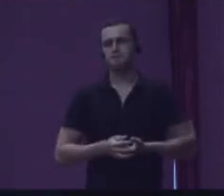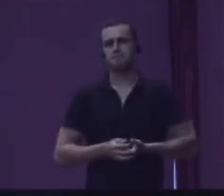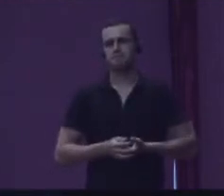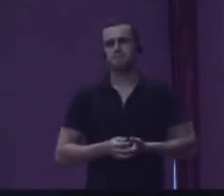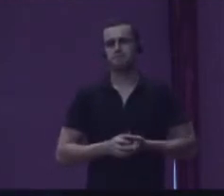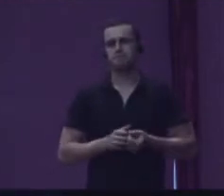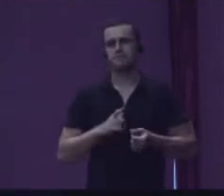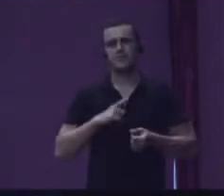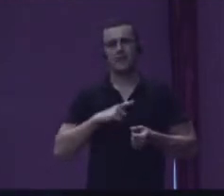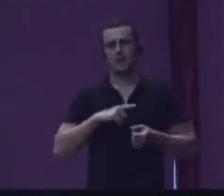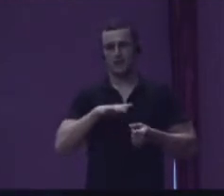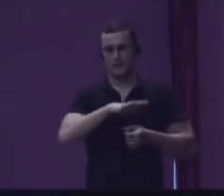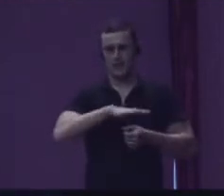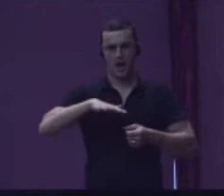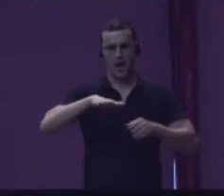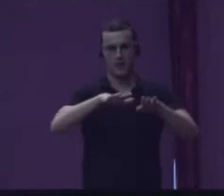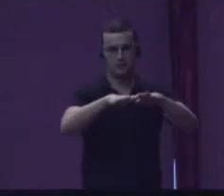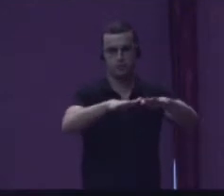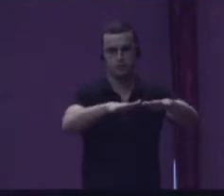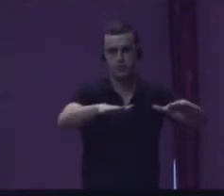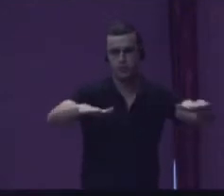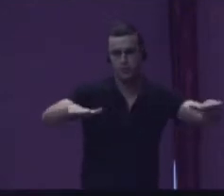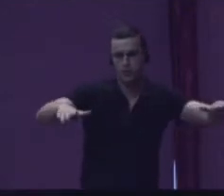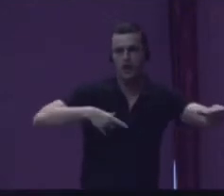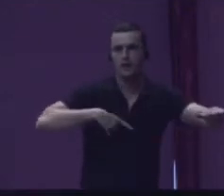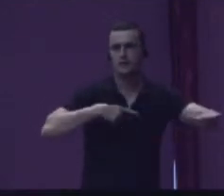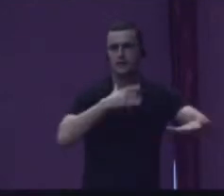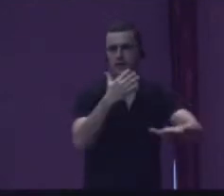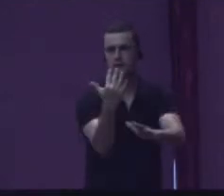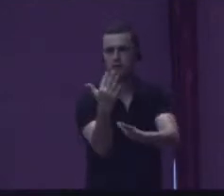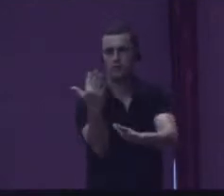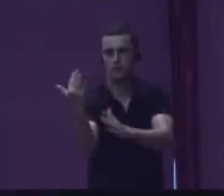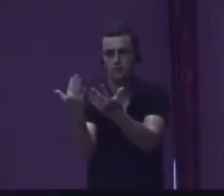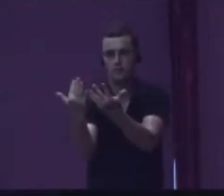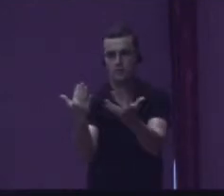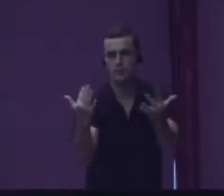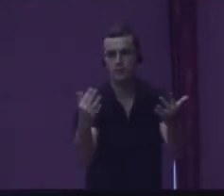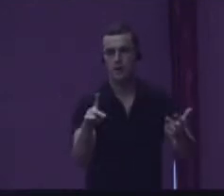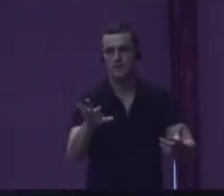But she said she had heard of an incident where the heat was so